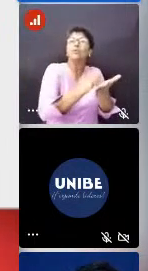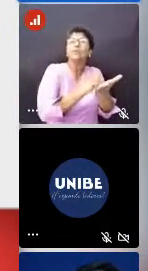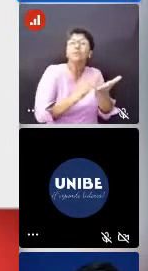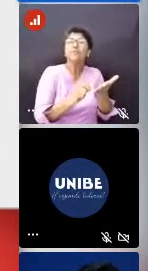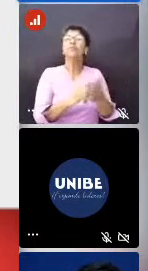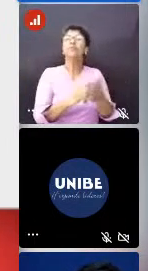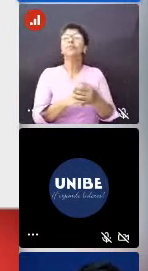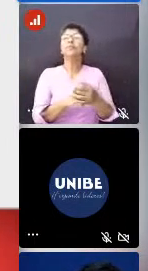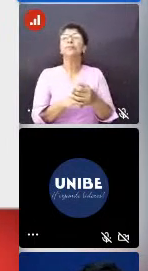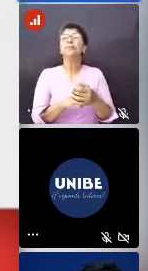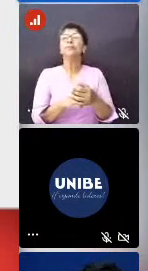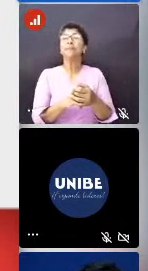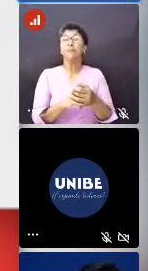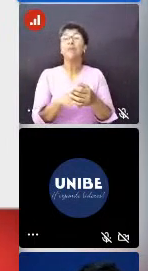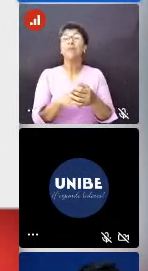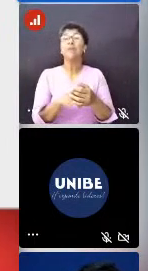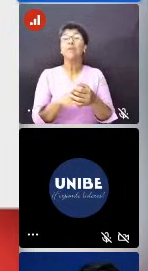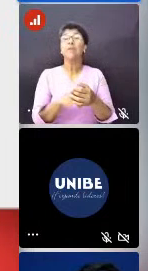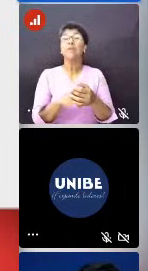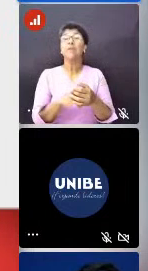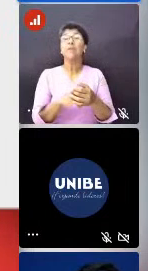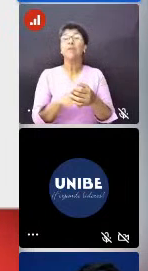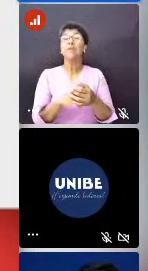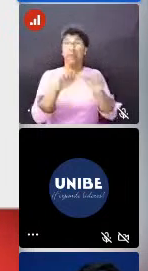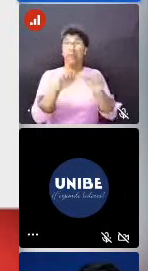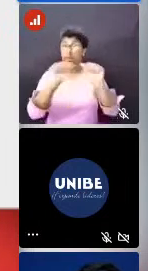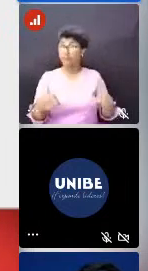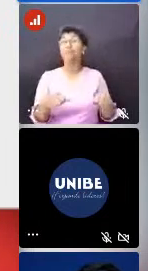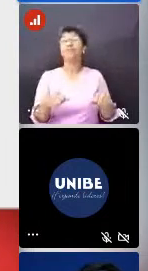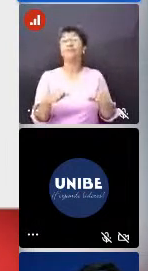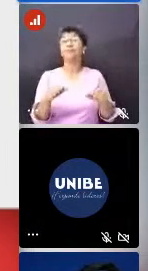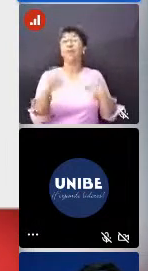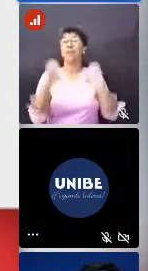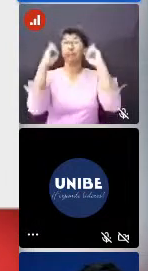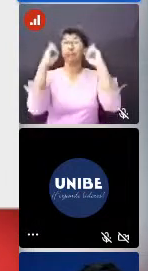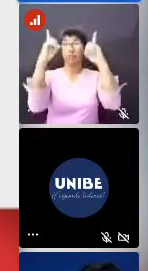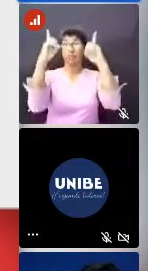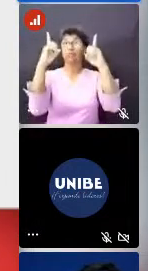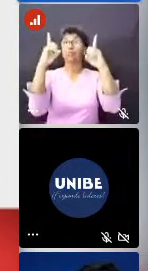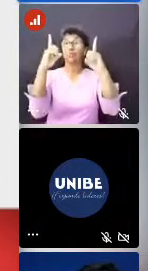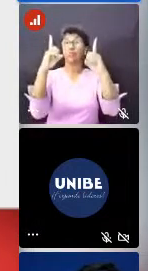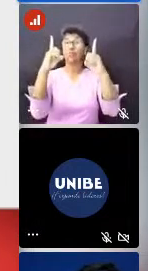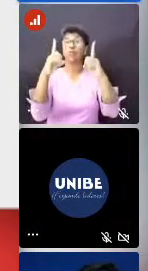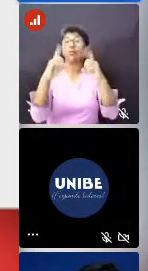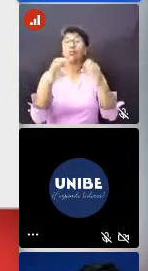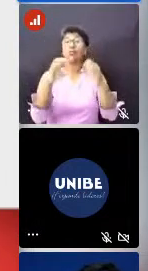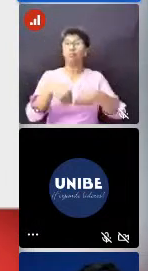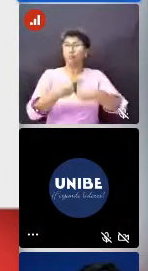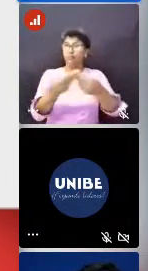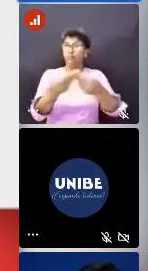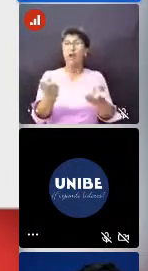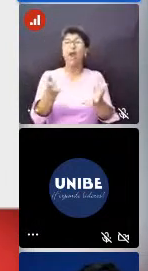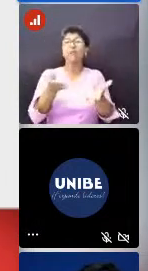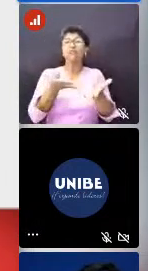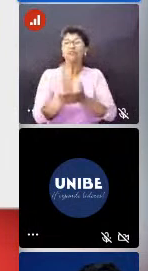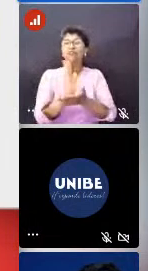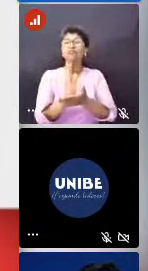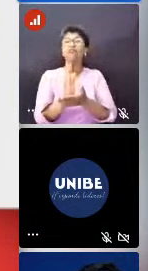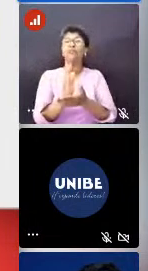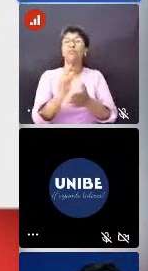The Act on Education System provides children with disabilities with early childhood development